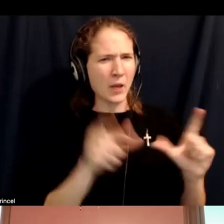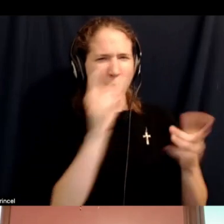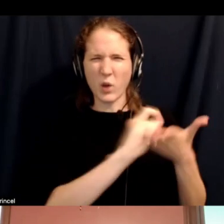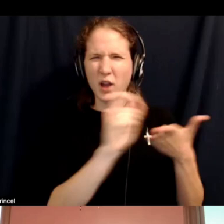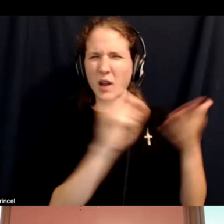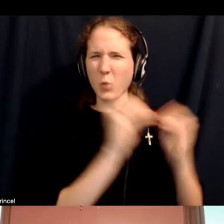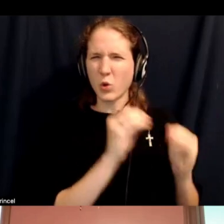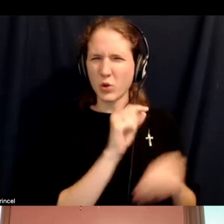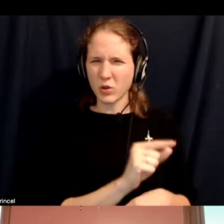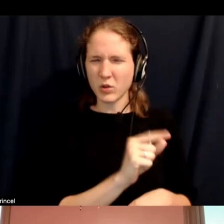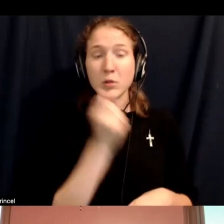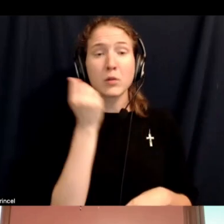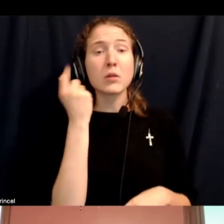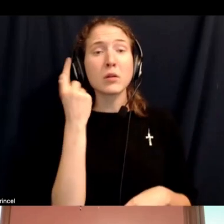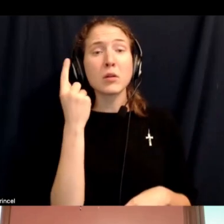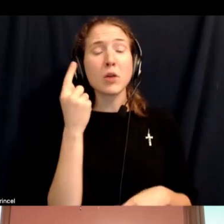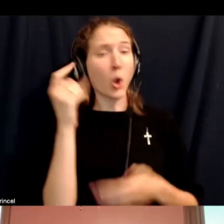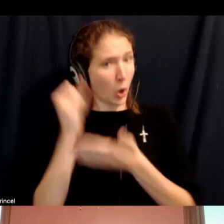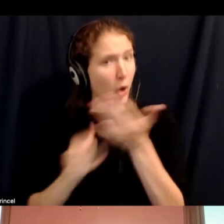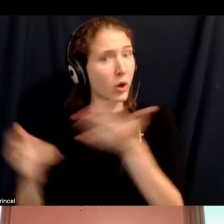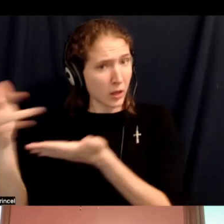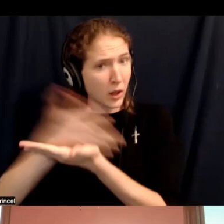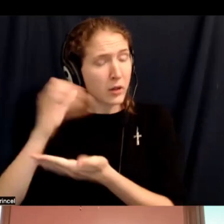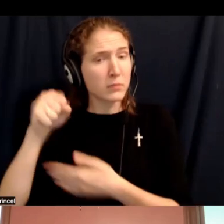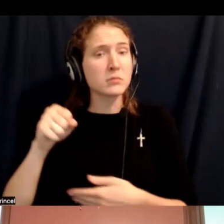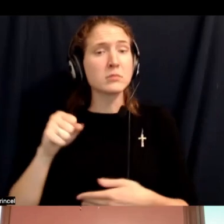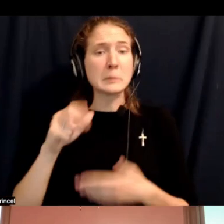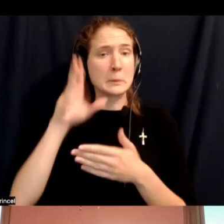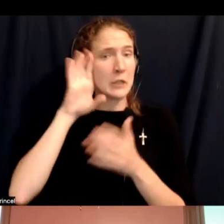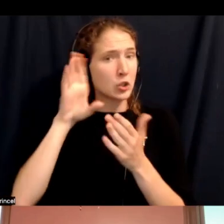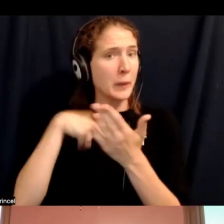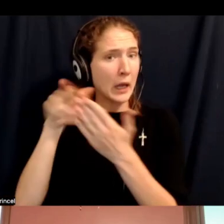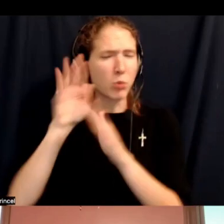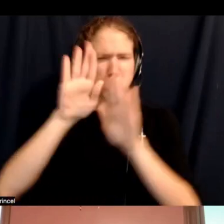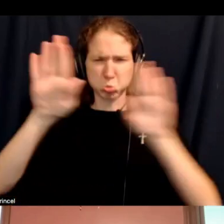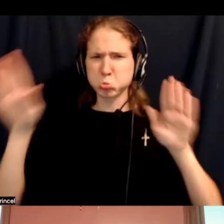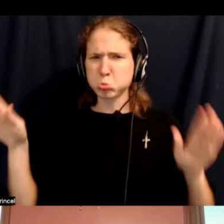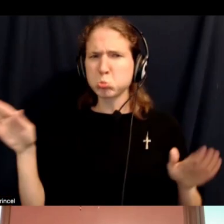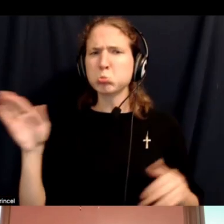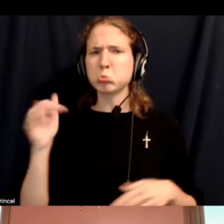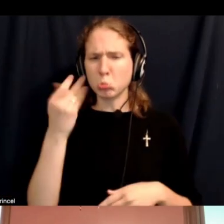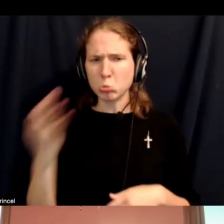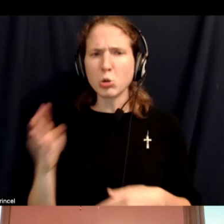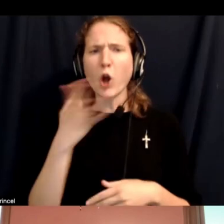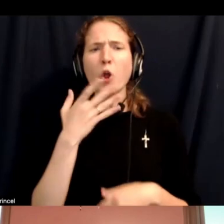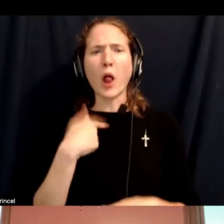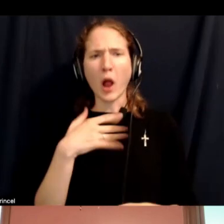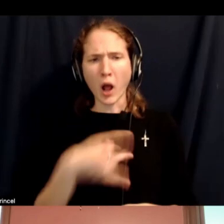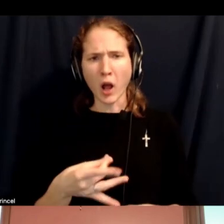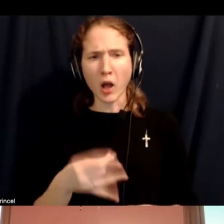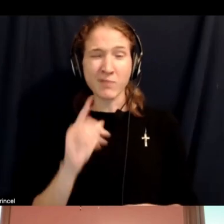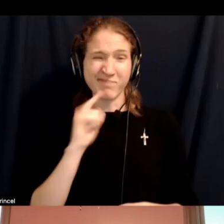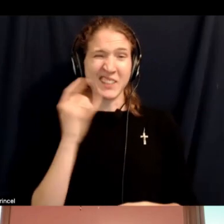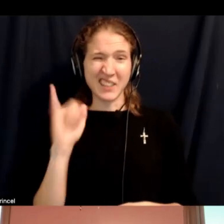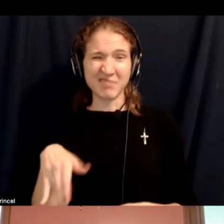although, look, I collect art and some of my paintings are up in this house and I love color. I miss that. That's